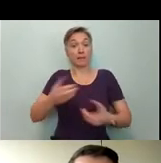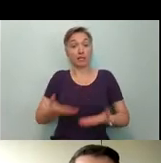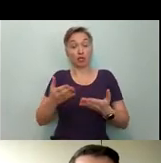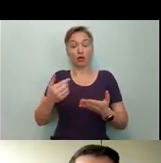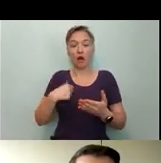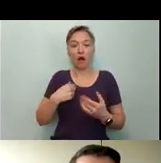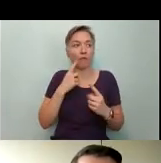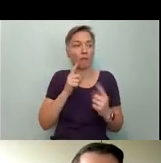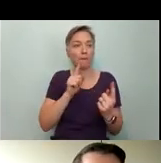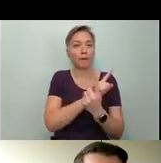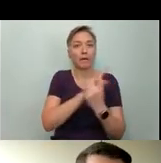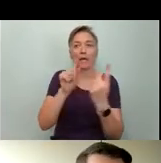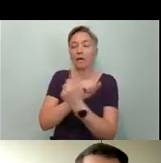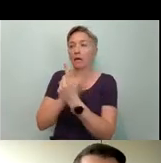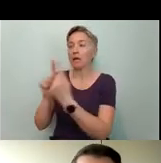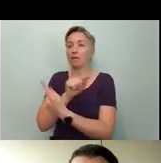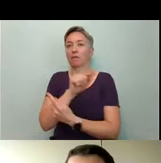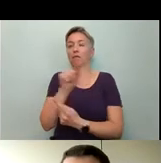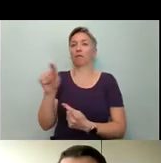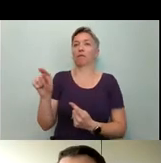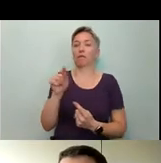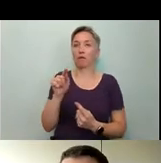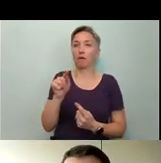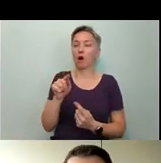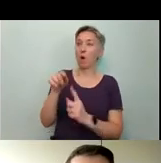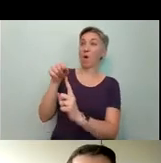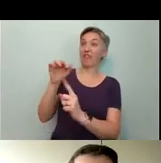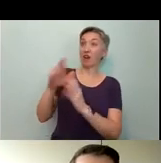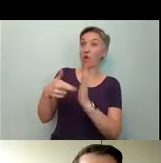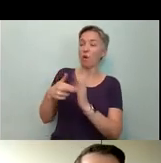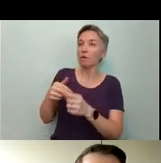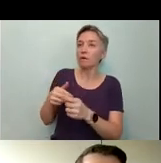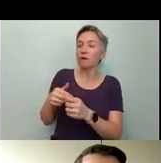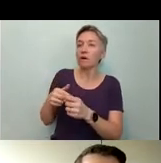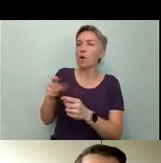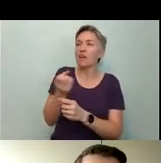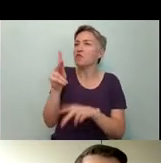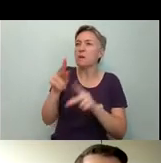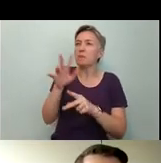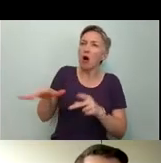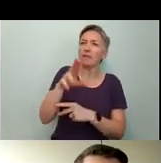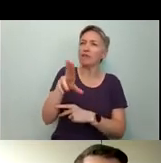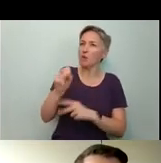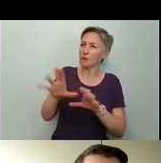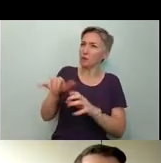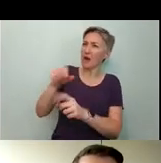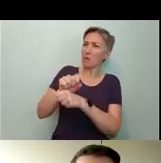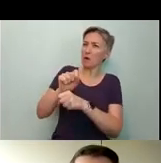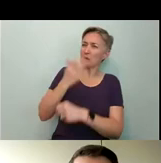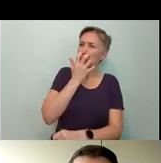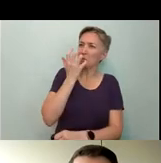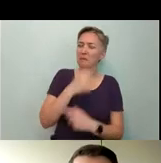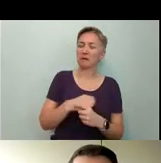interact with people who are, you know, one of a handful of people in the country who do some of the work that gets done here. So I think that as we've grown as an